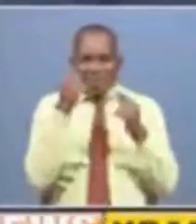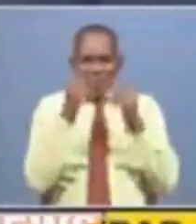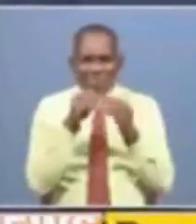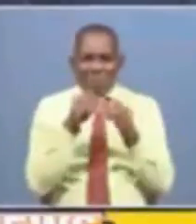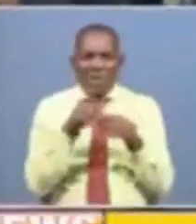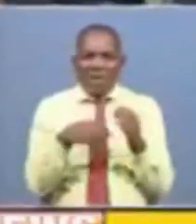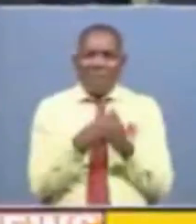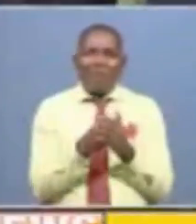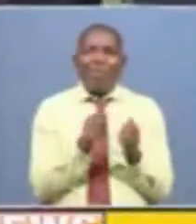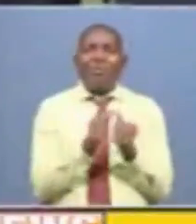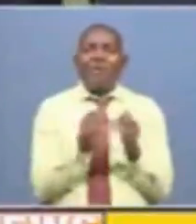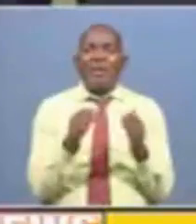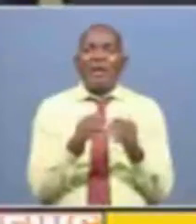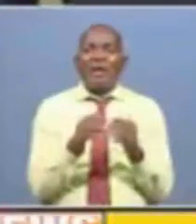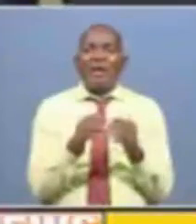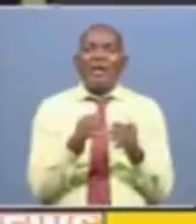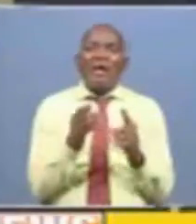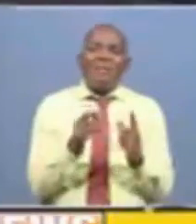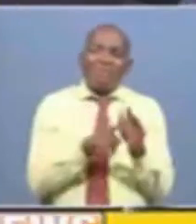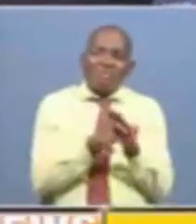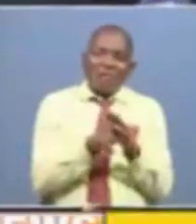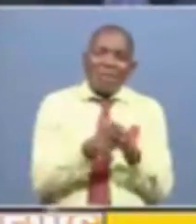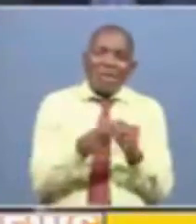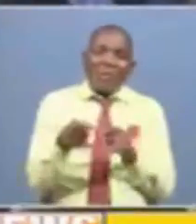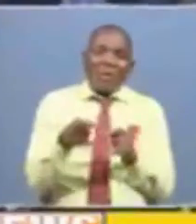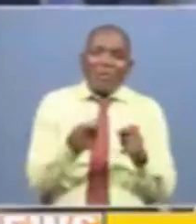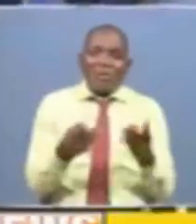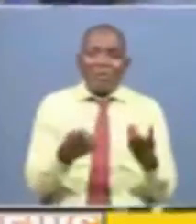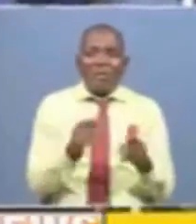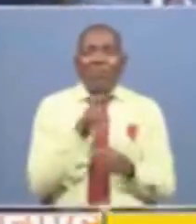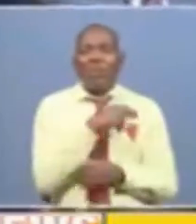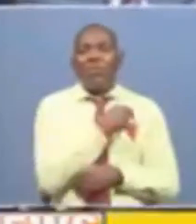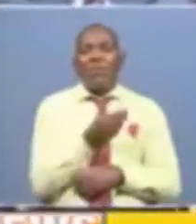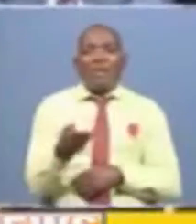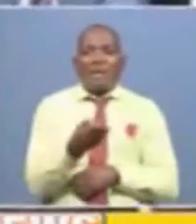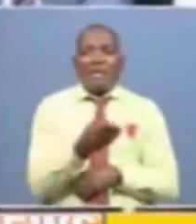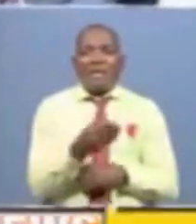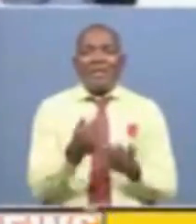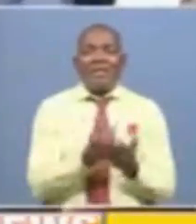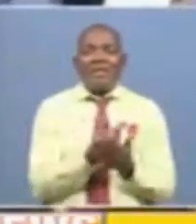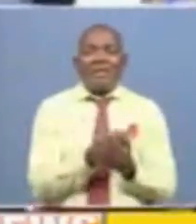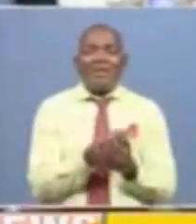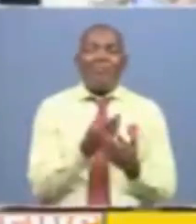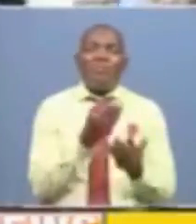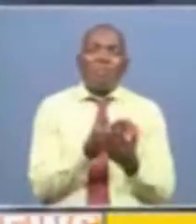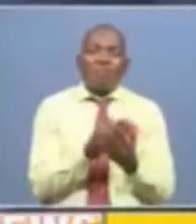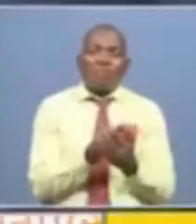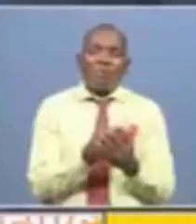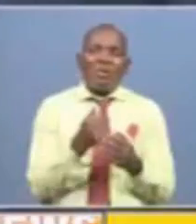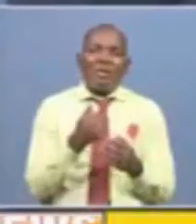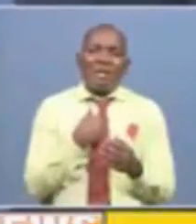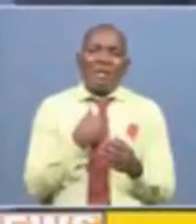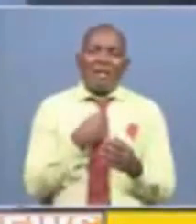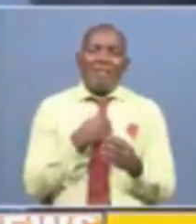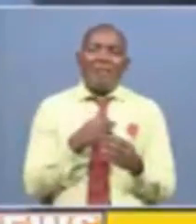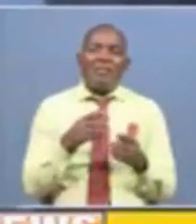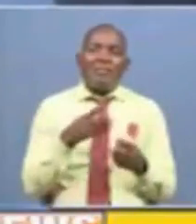the absence of infection prevention controls at hospitals in the country, calling for a multifaceted